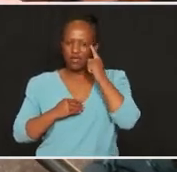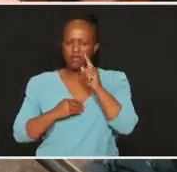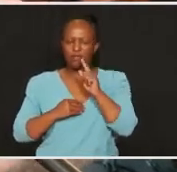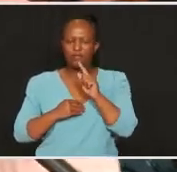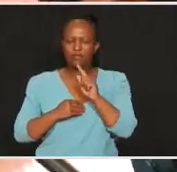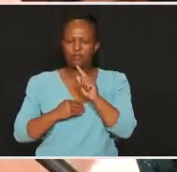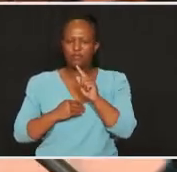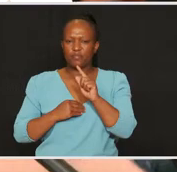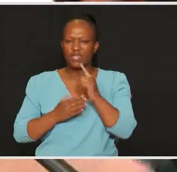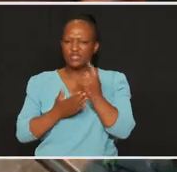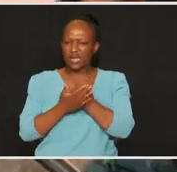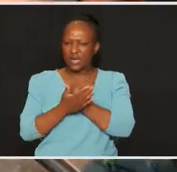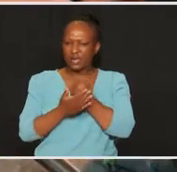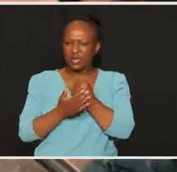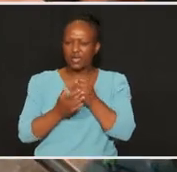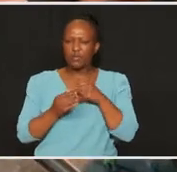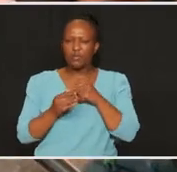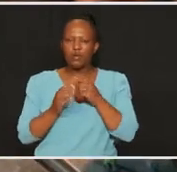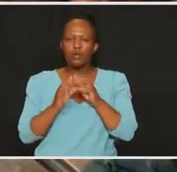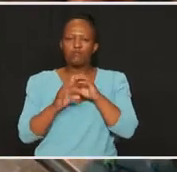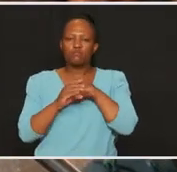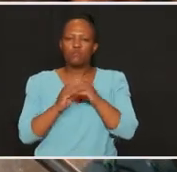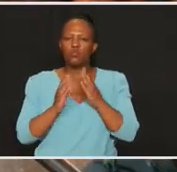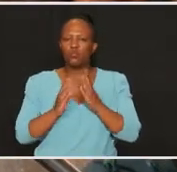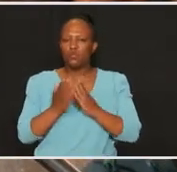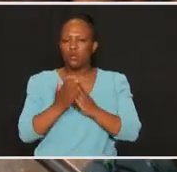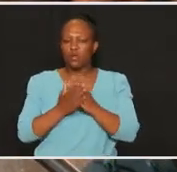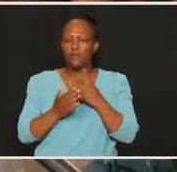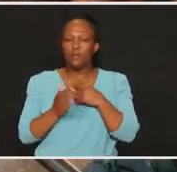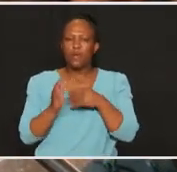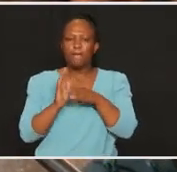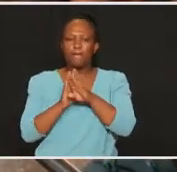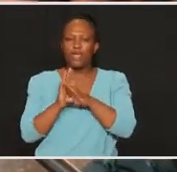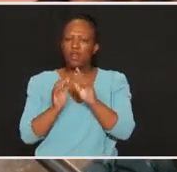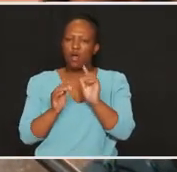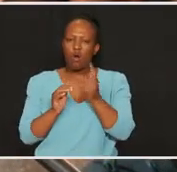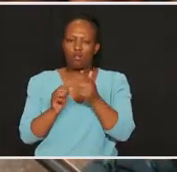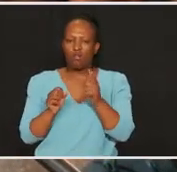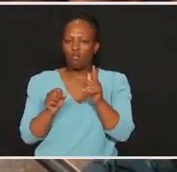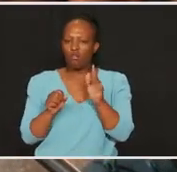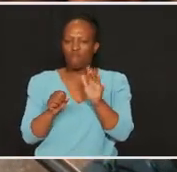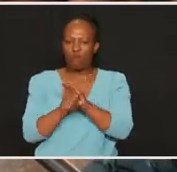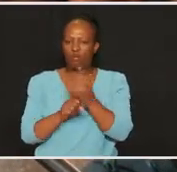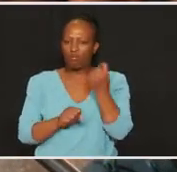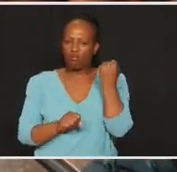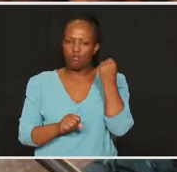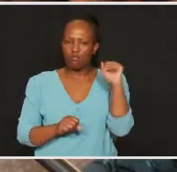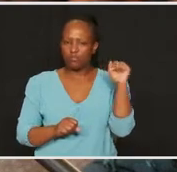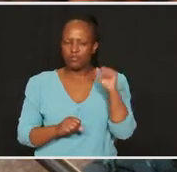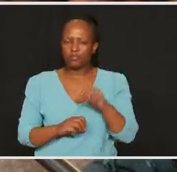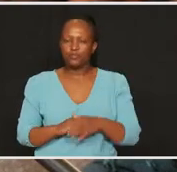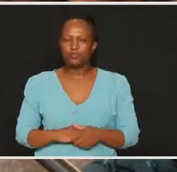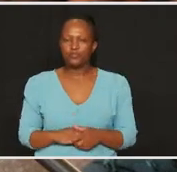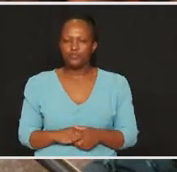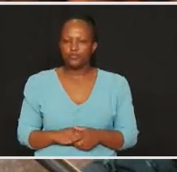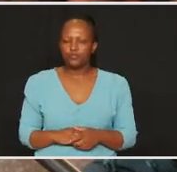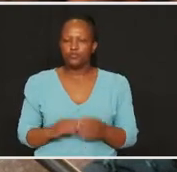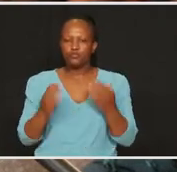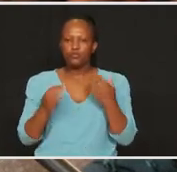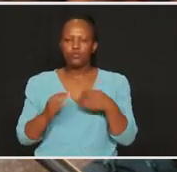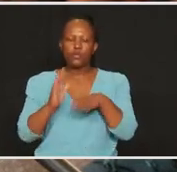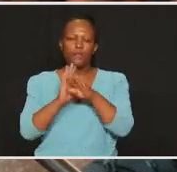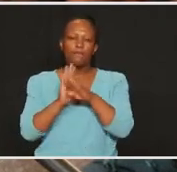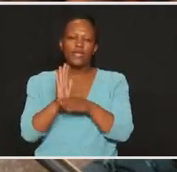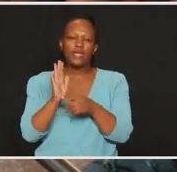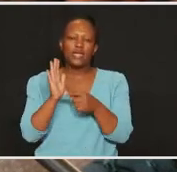experience education I reject the entire funeral number one the peelable prioritizes